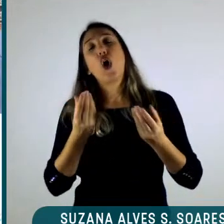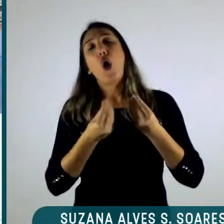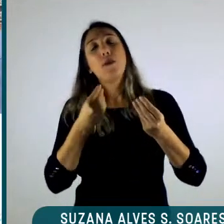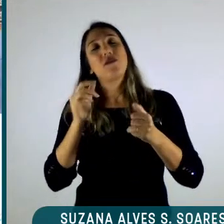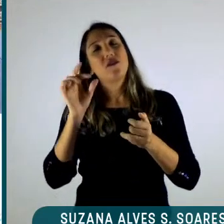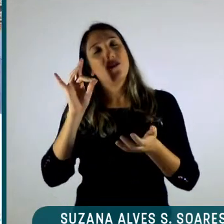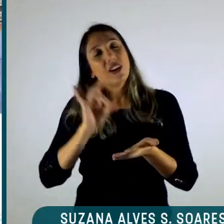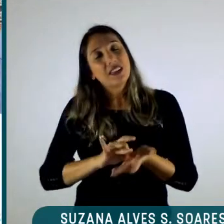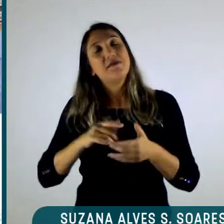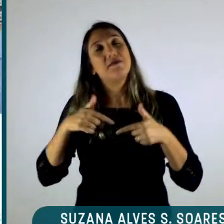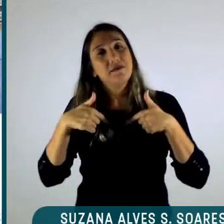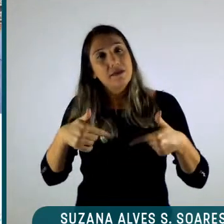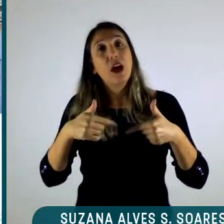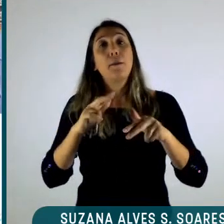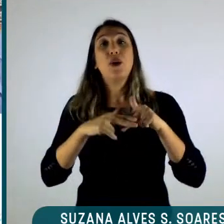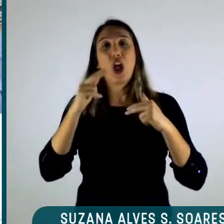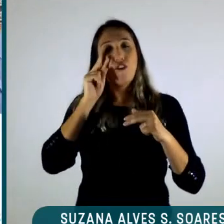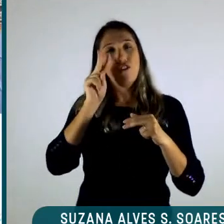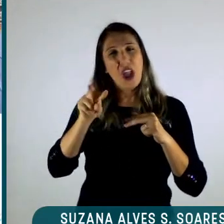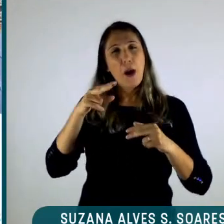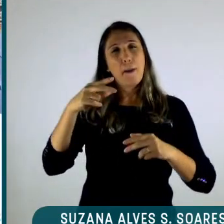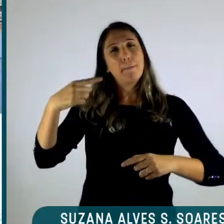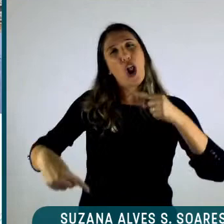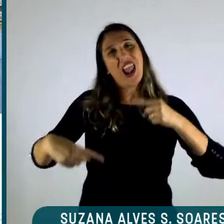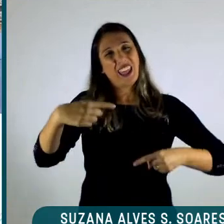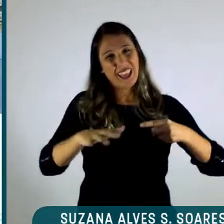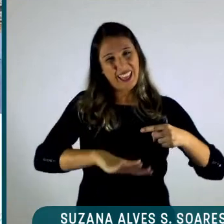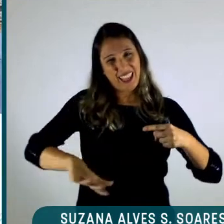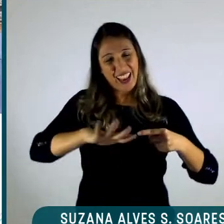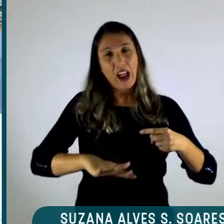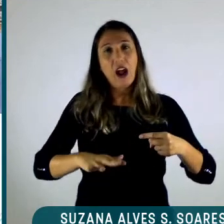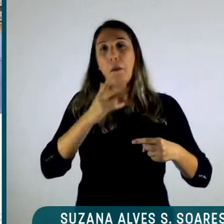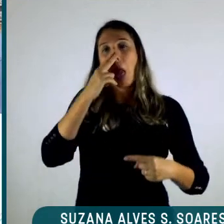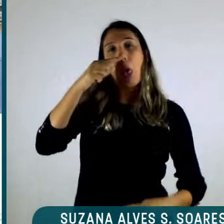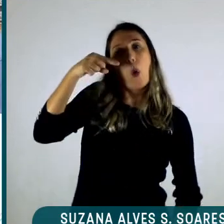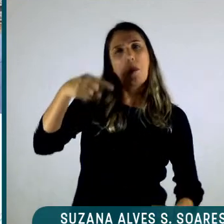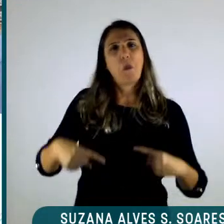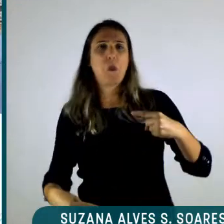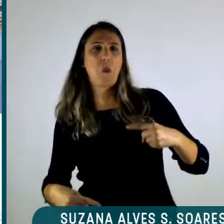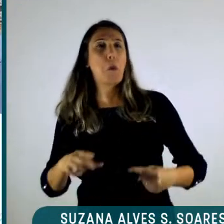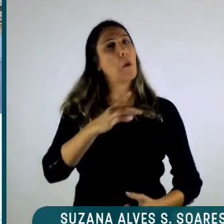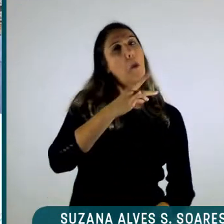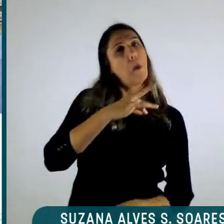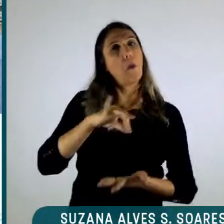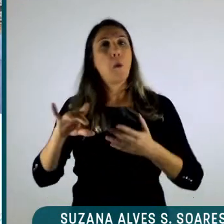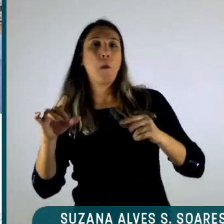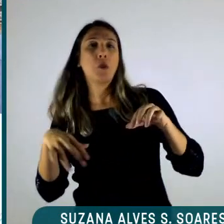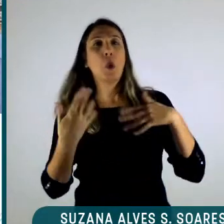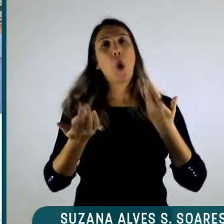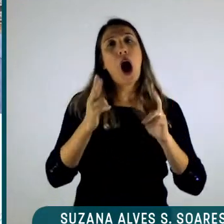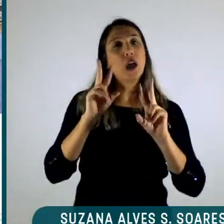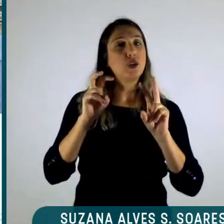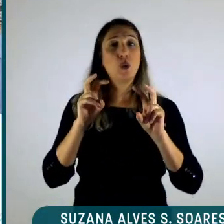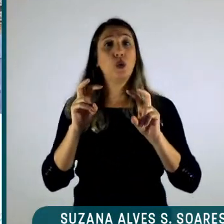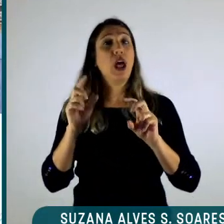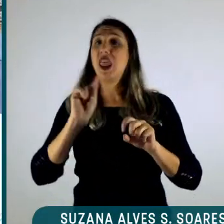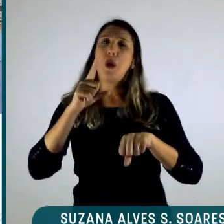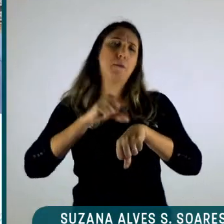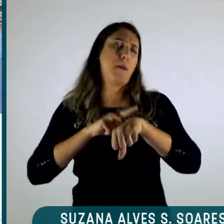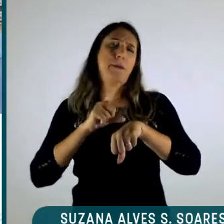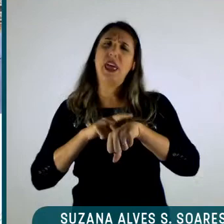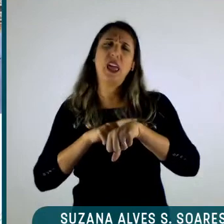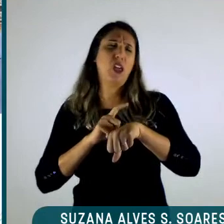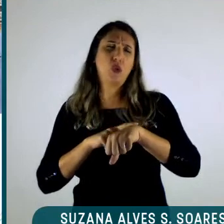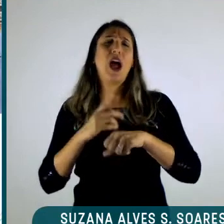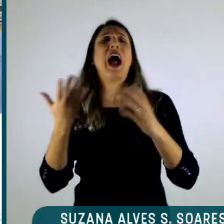this bridge process of construction, because we see by political issues, situations of dispute, of smaller issues,